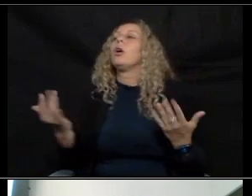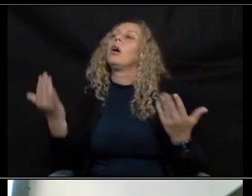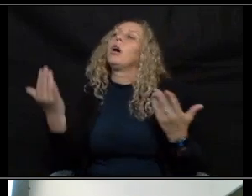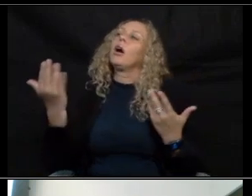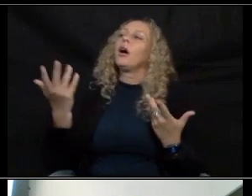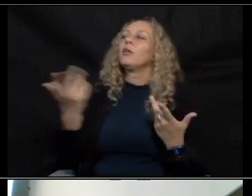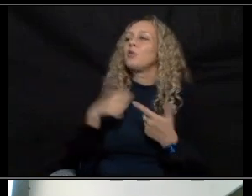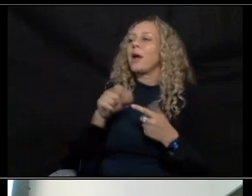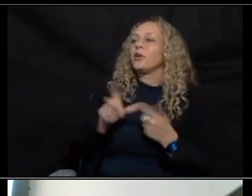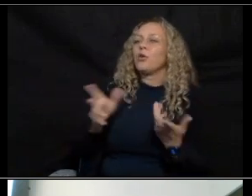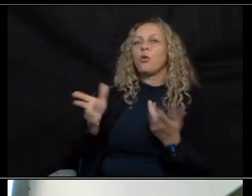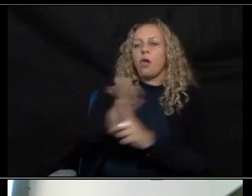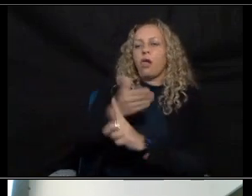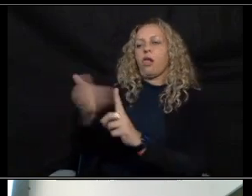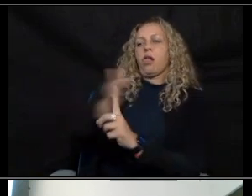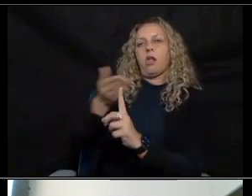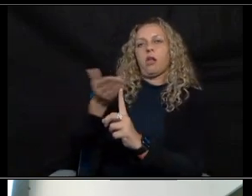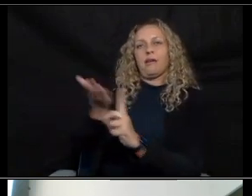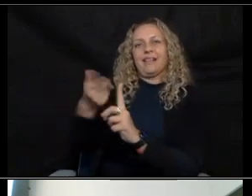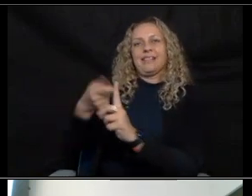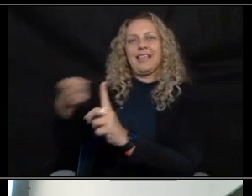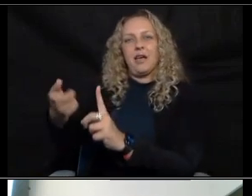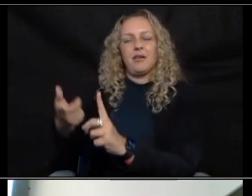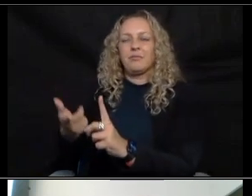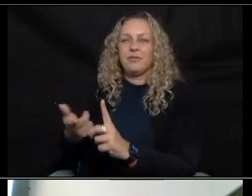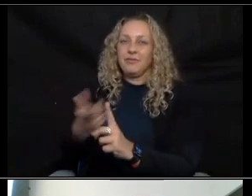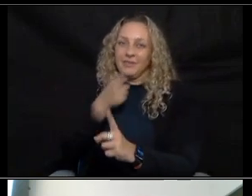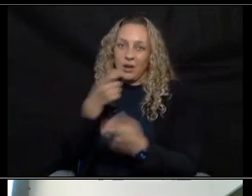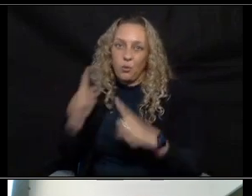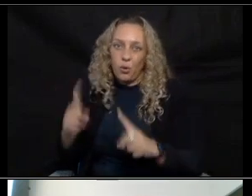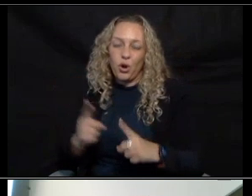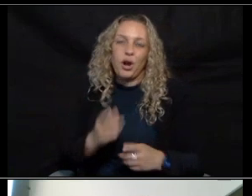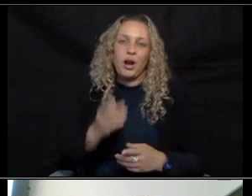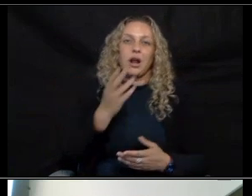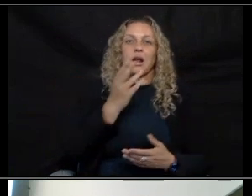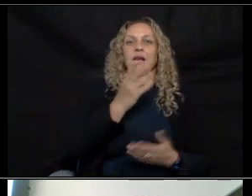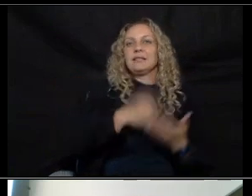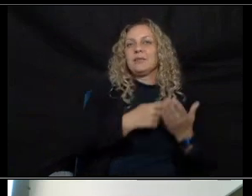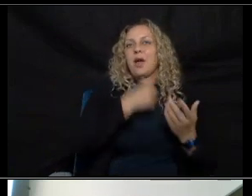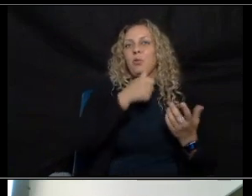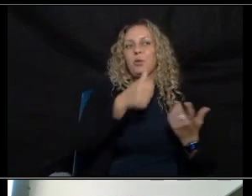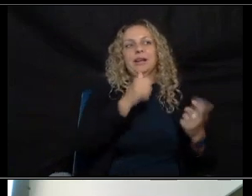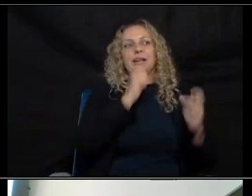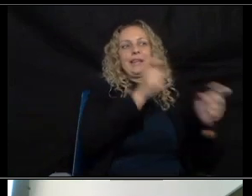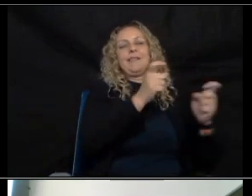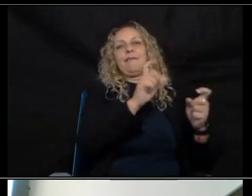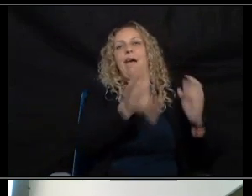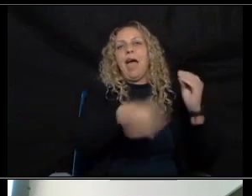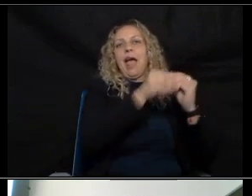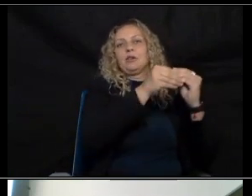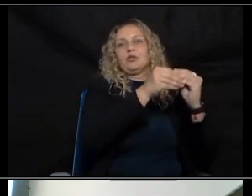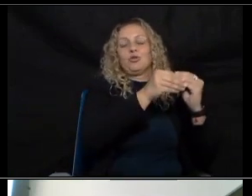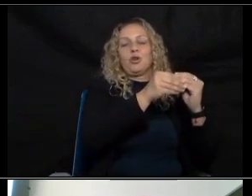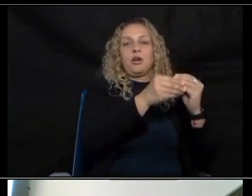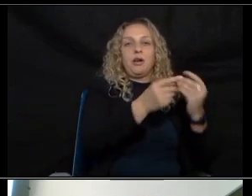to happen, and it has not. And there's times where we didn't incentivize development to happen, and it has occurred.